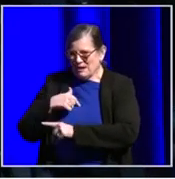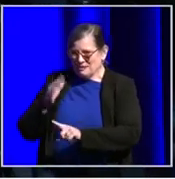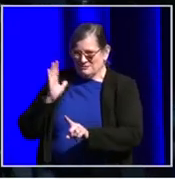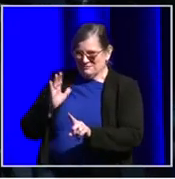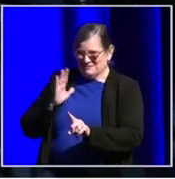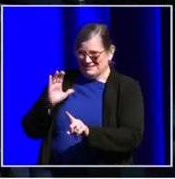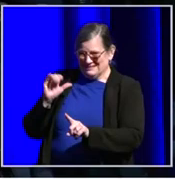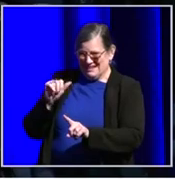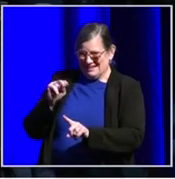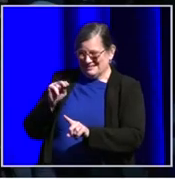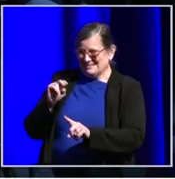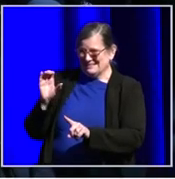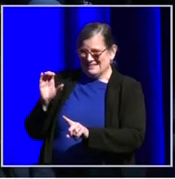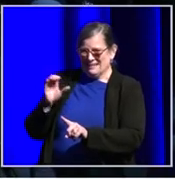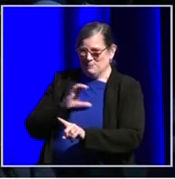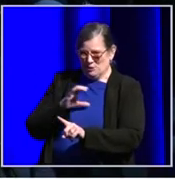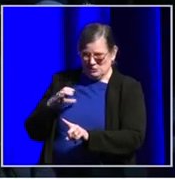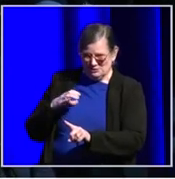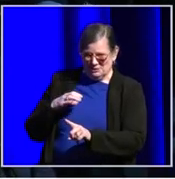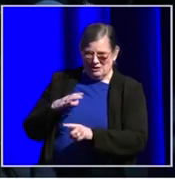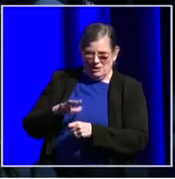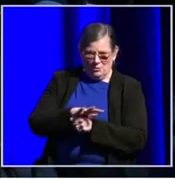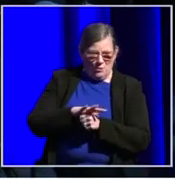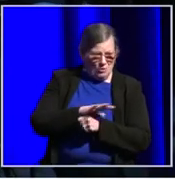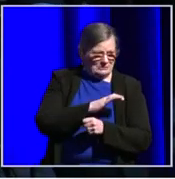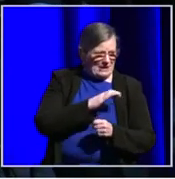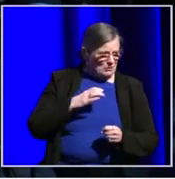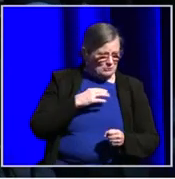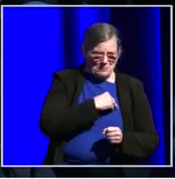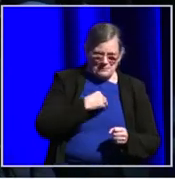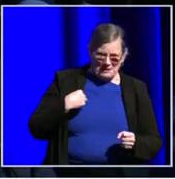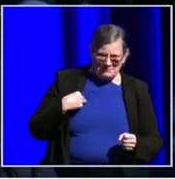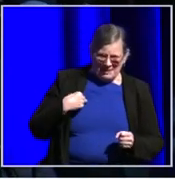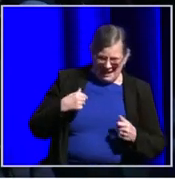ward council member, and I am your mayor.